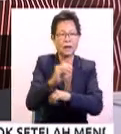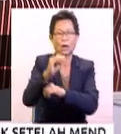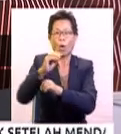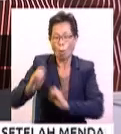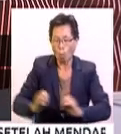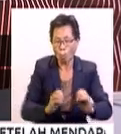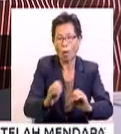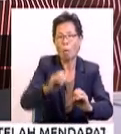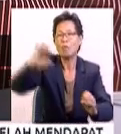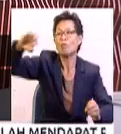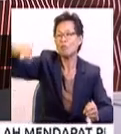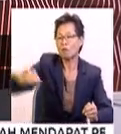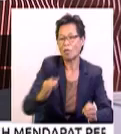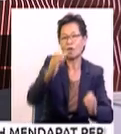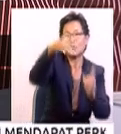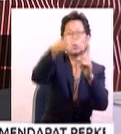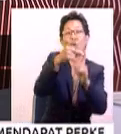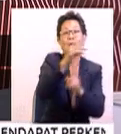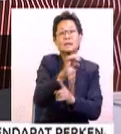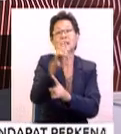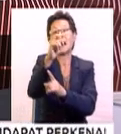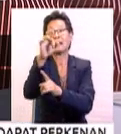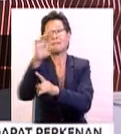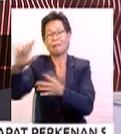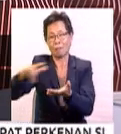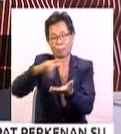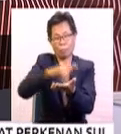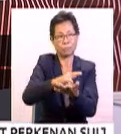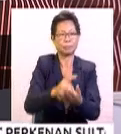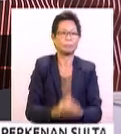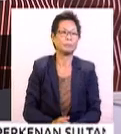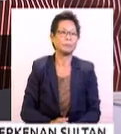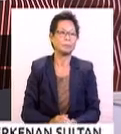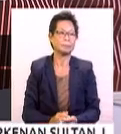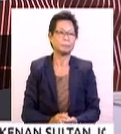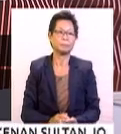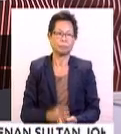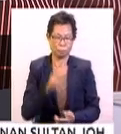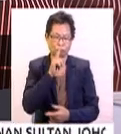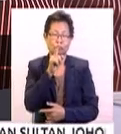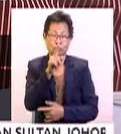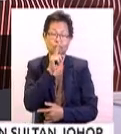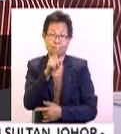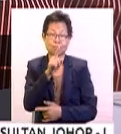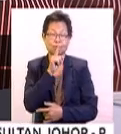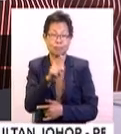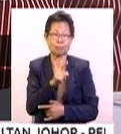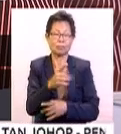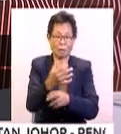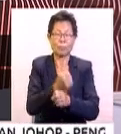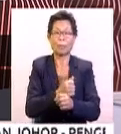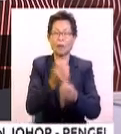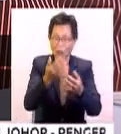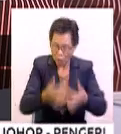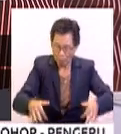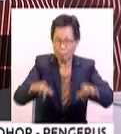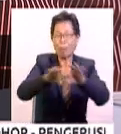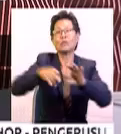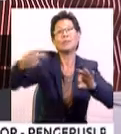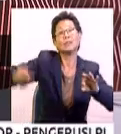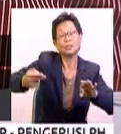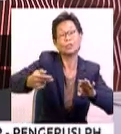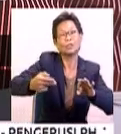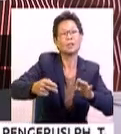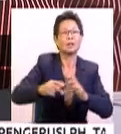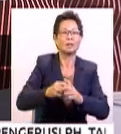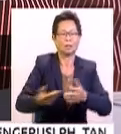Firefly to Seletar Airport. This inaugural flight certainly represents a significant milestone in